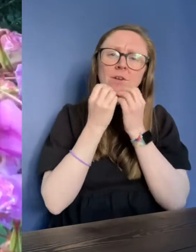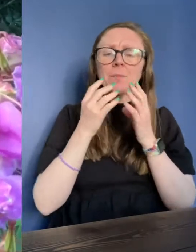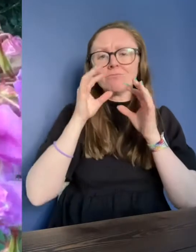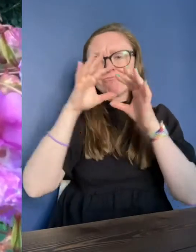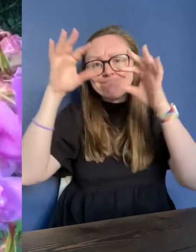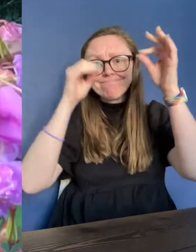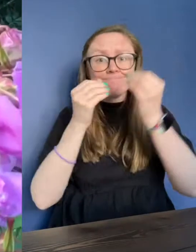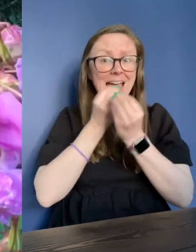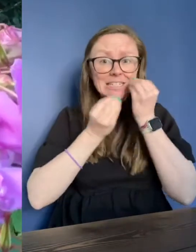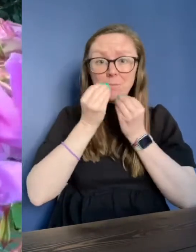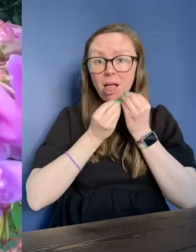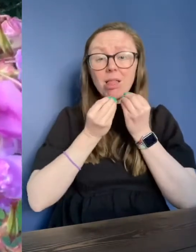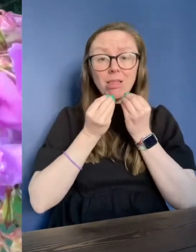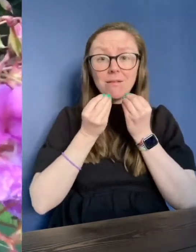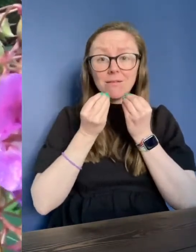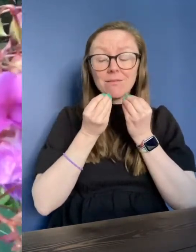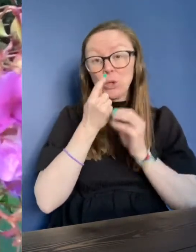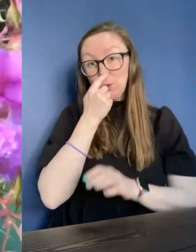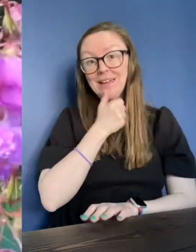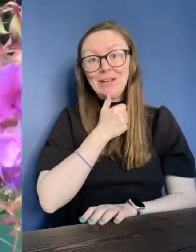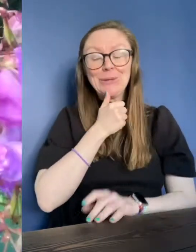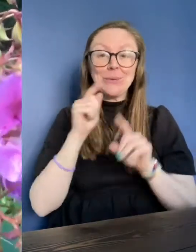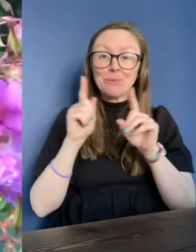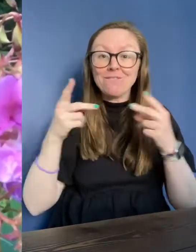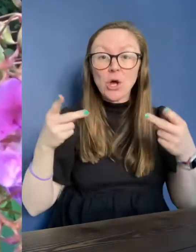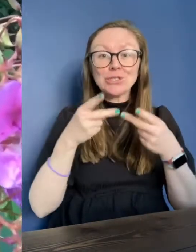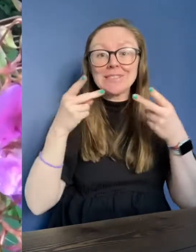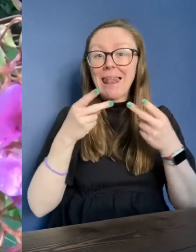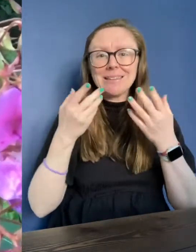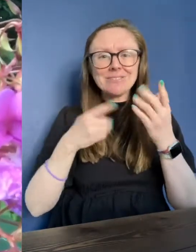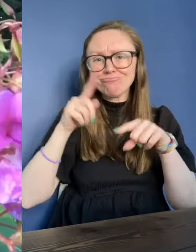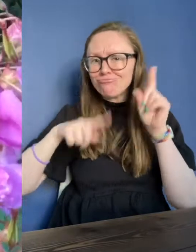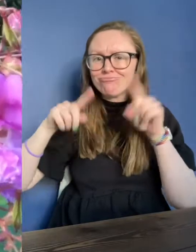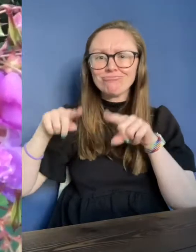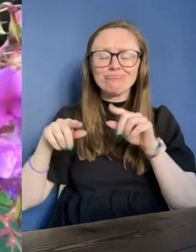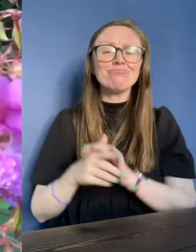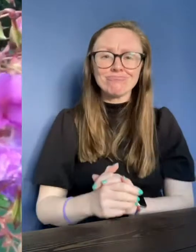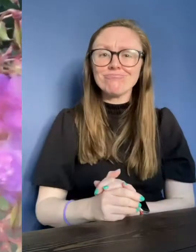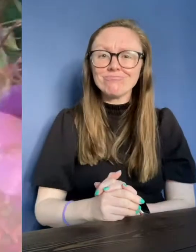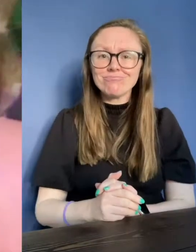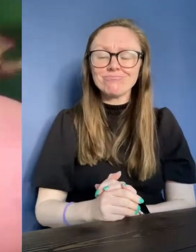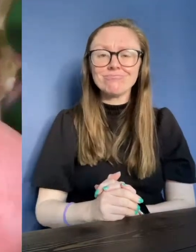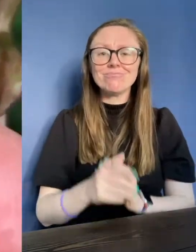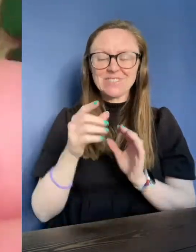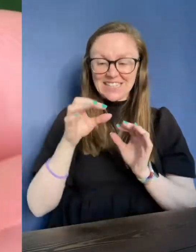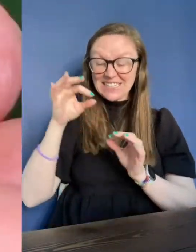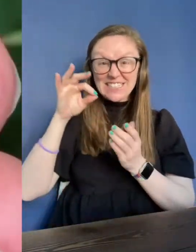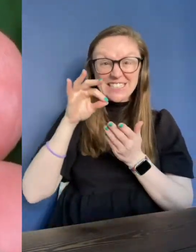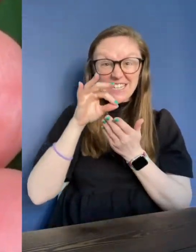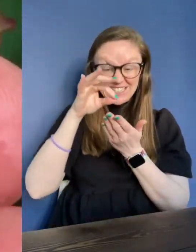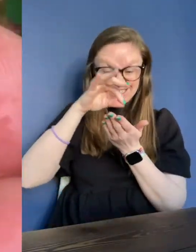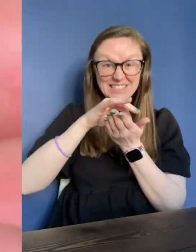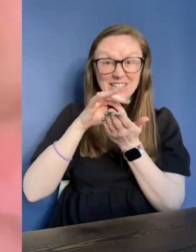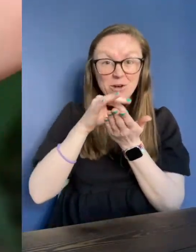are edible, can be used to adorn salads and other dishes. The seeds can